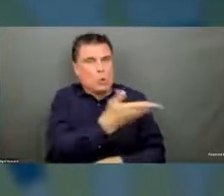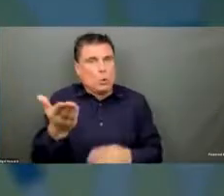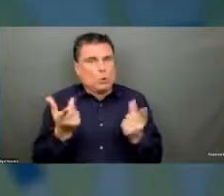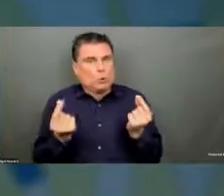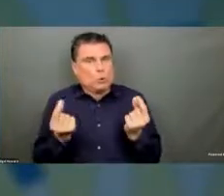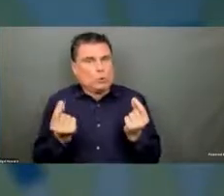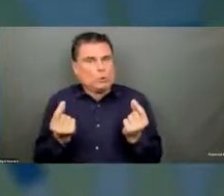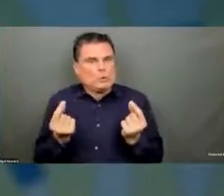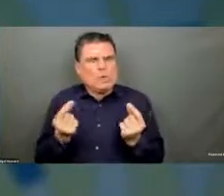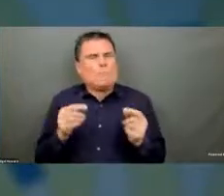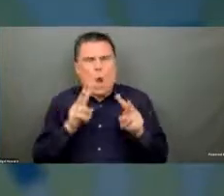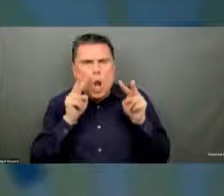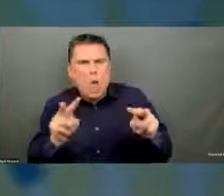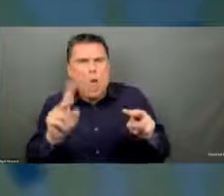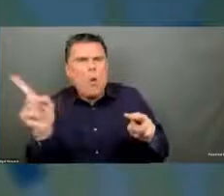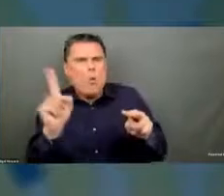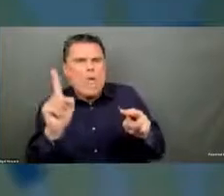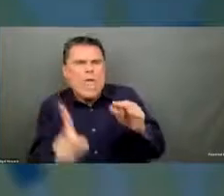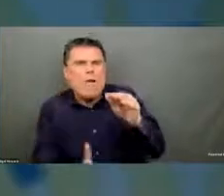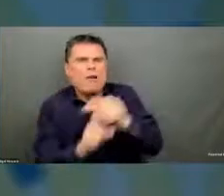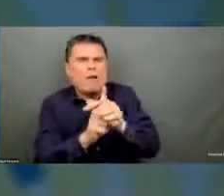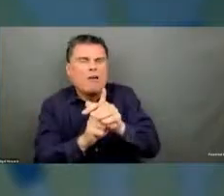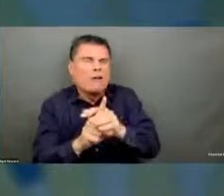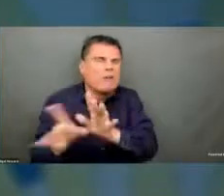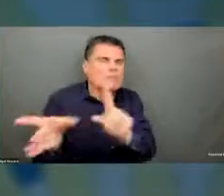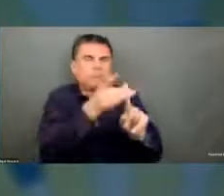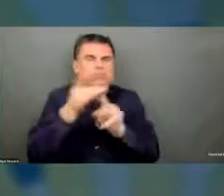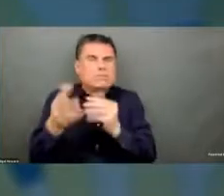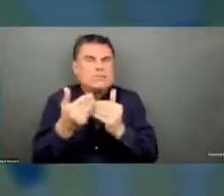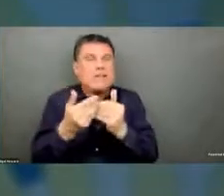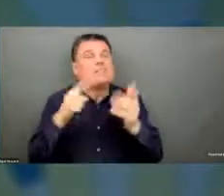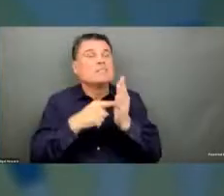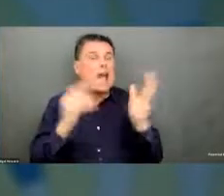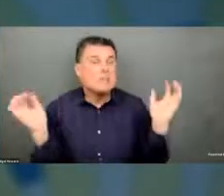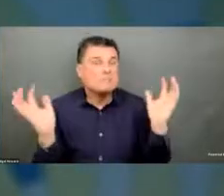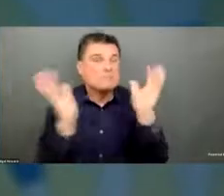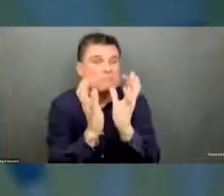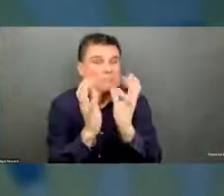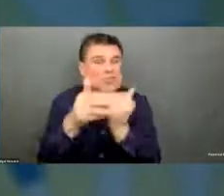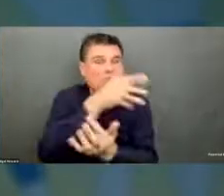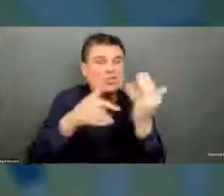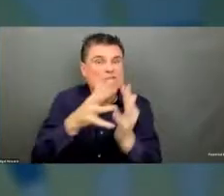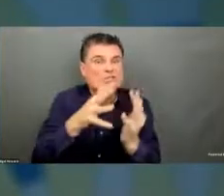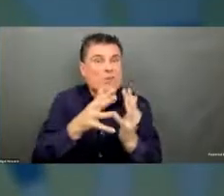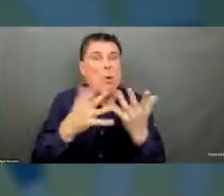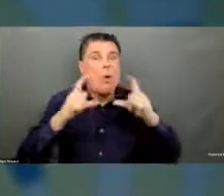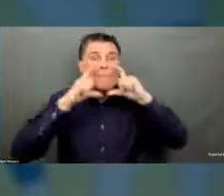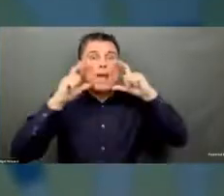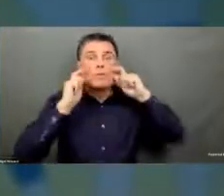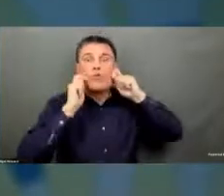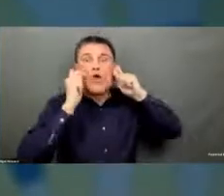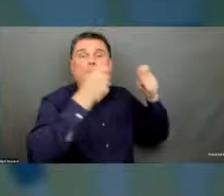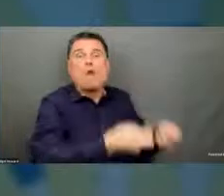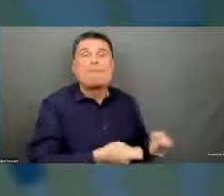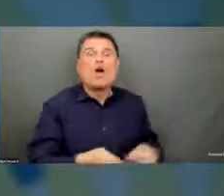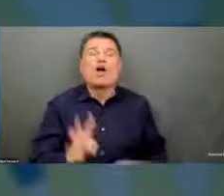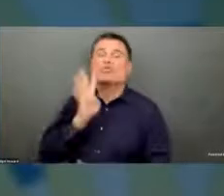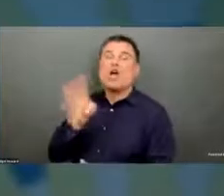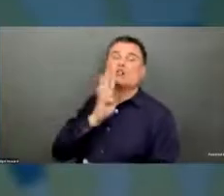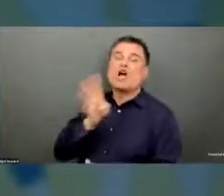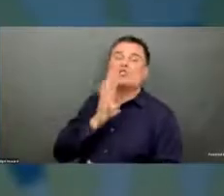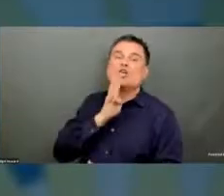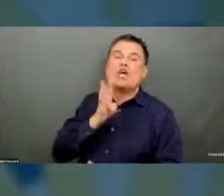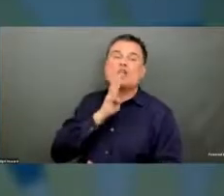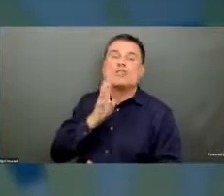when we're not wearing our masks, when we're talking loudly. Those are the things that we need to continue to avoid so that